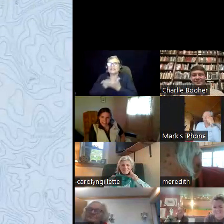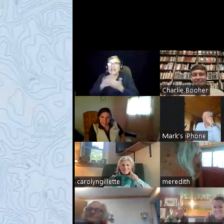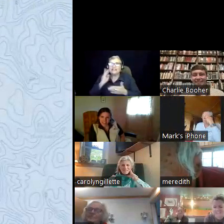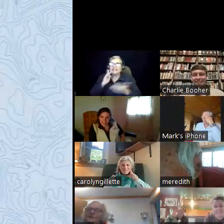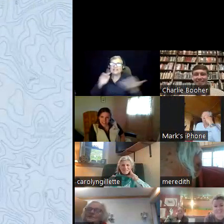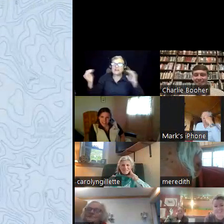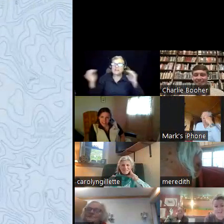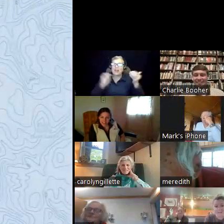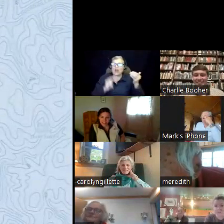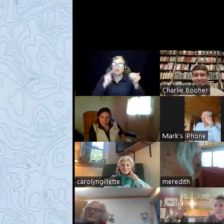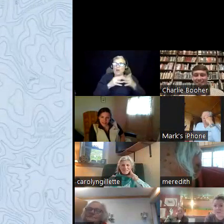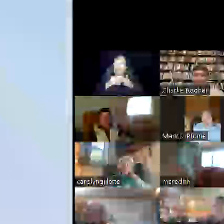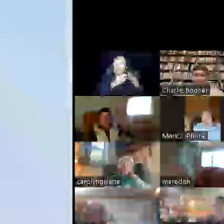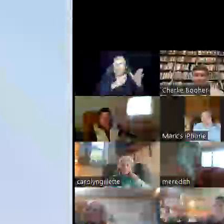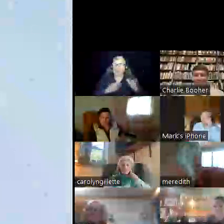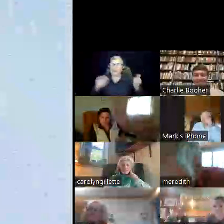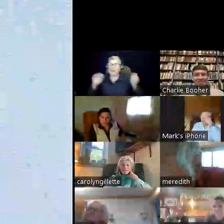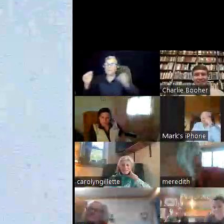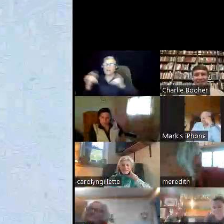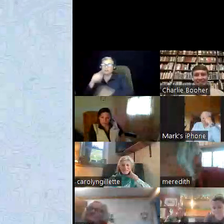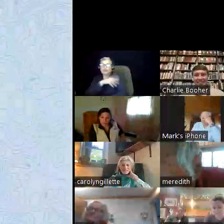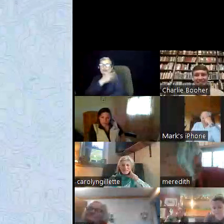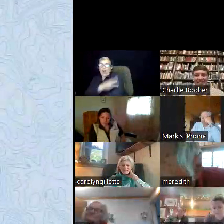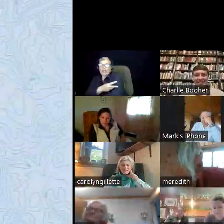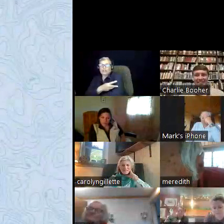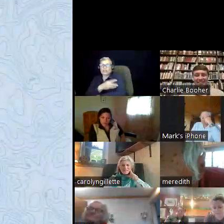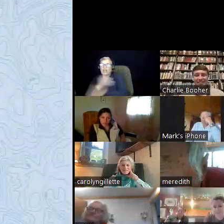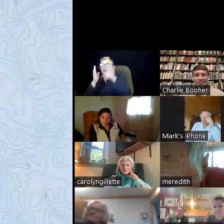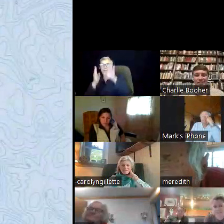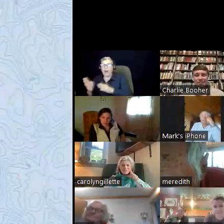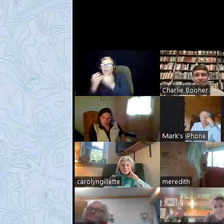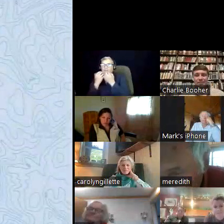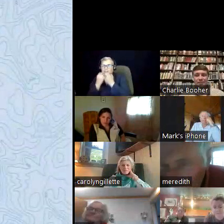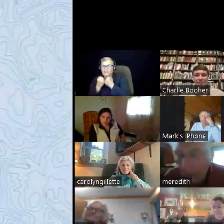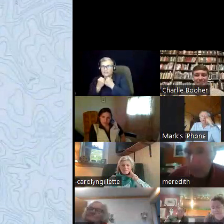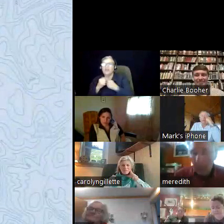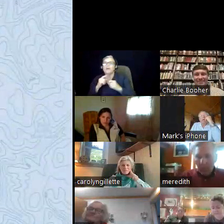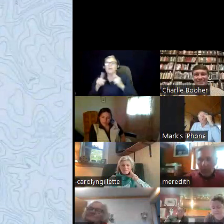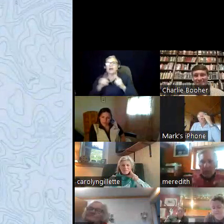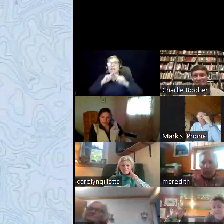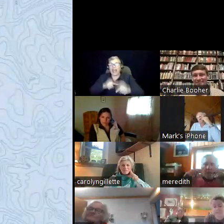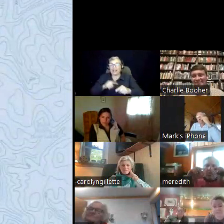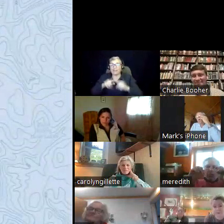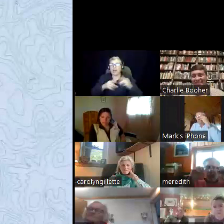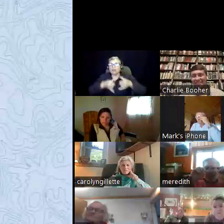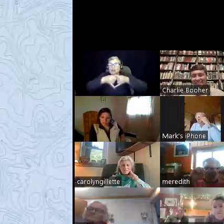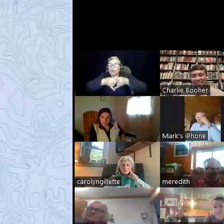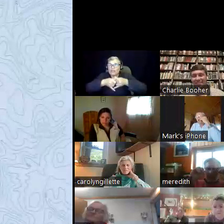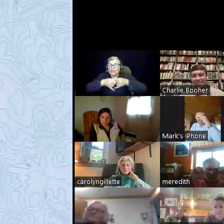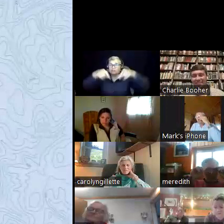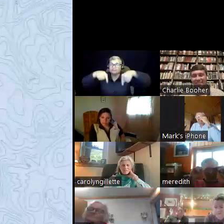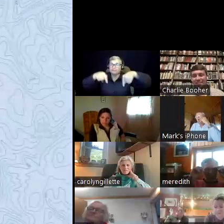and Scottish model of conservation. But to answer the trophy hunting thing, within the state of